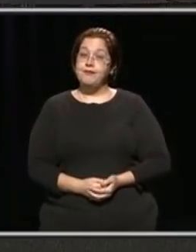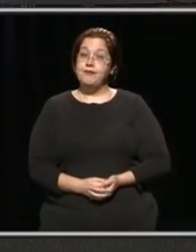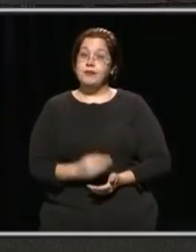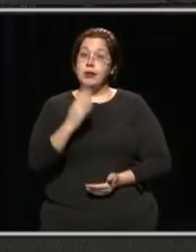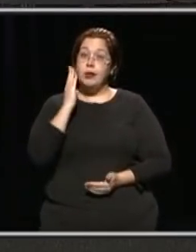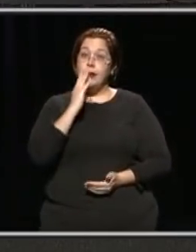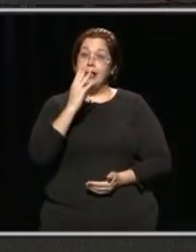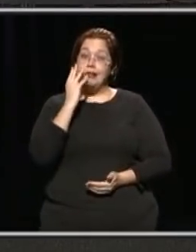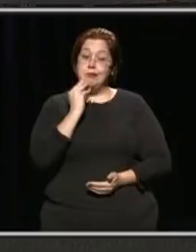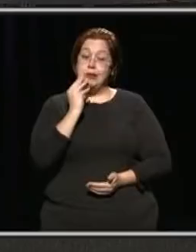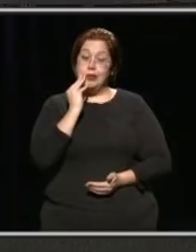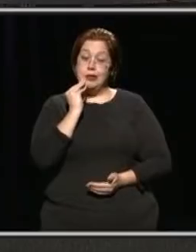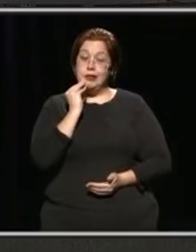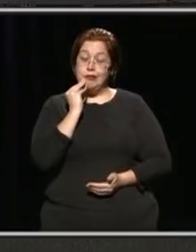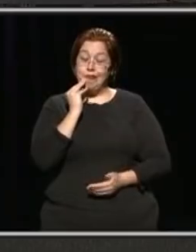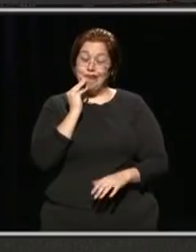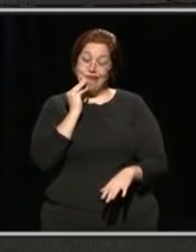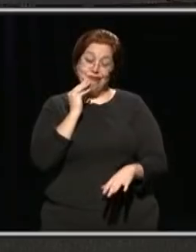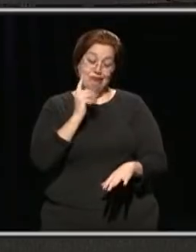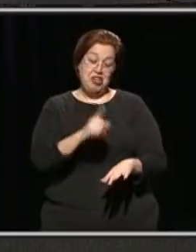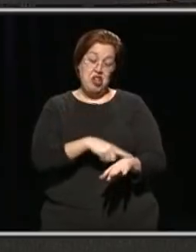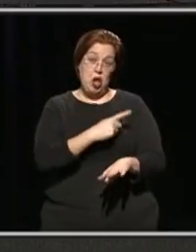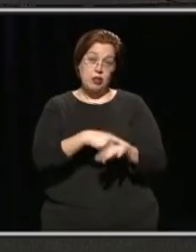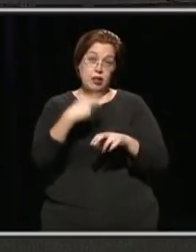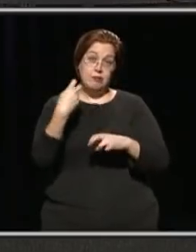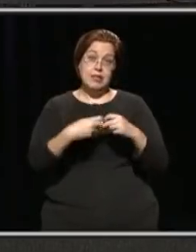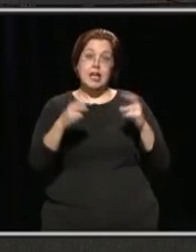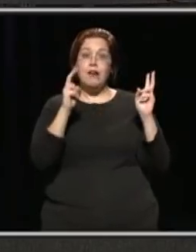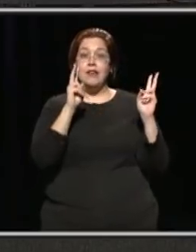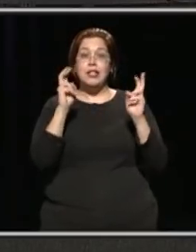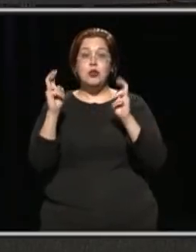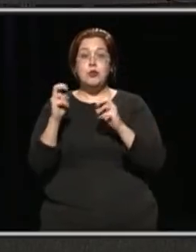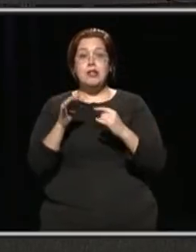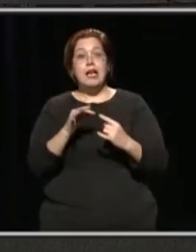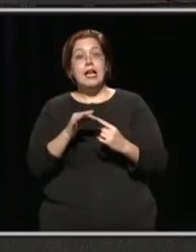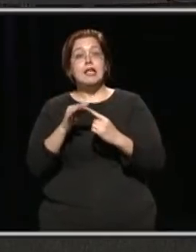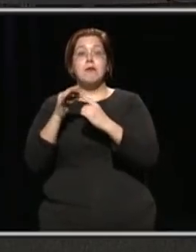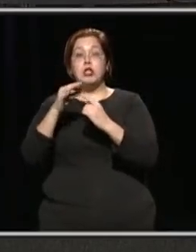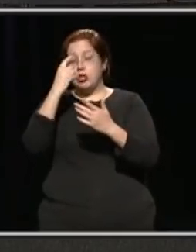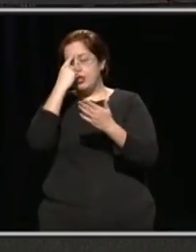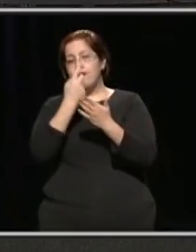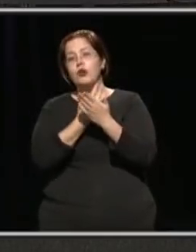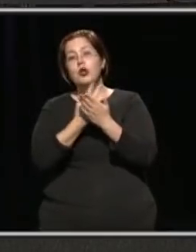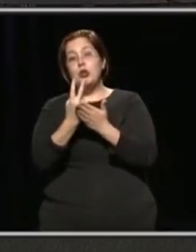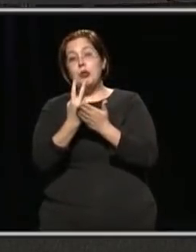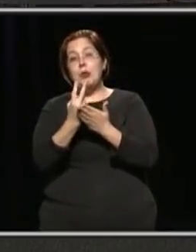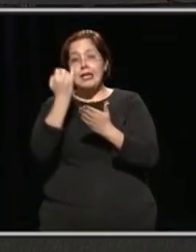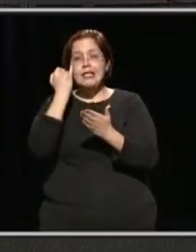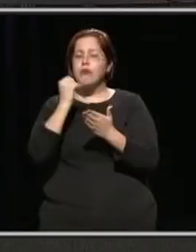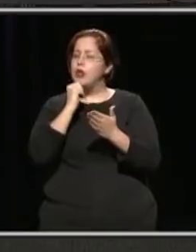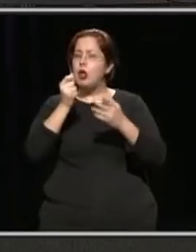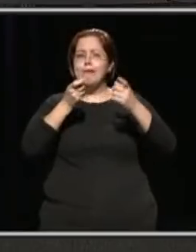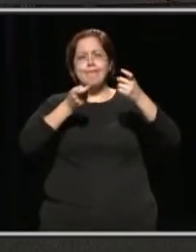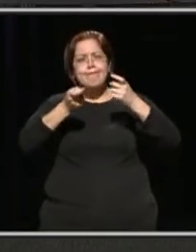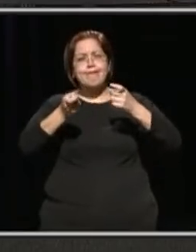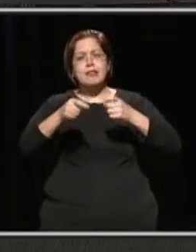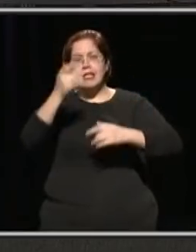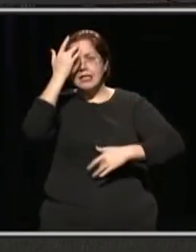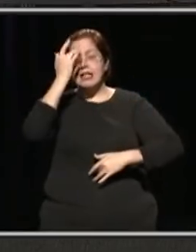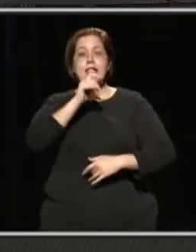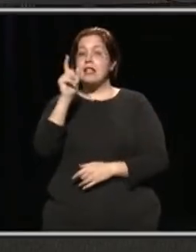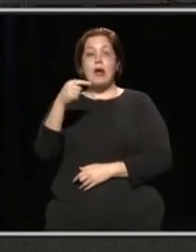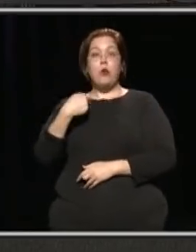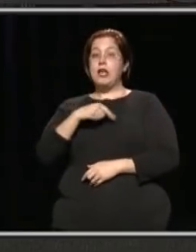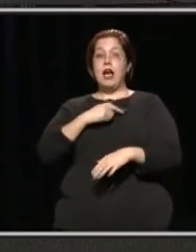a good while of tough issues, particularly over the next 2 weeks if we don't get a handle on this thing. And it's not just